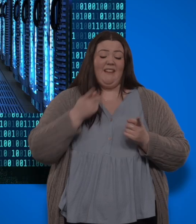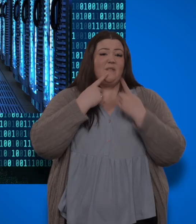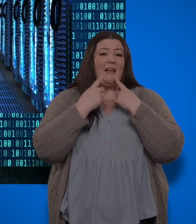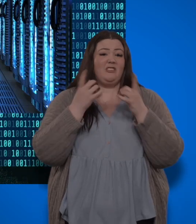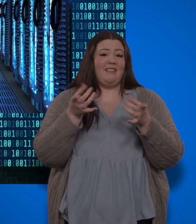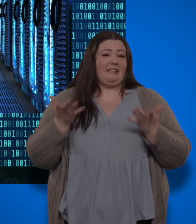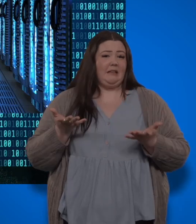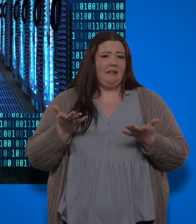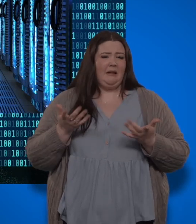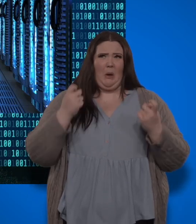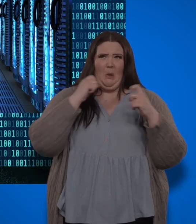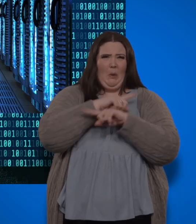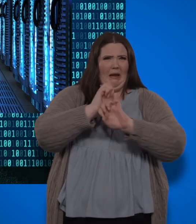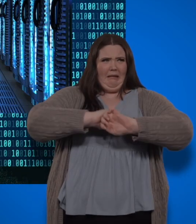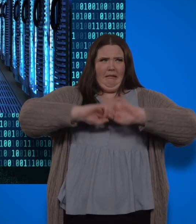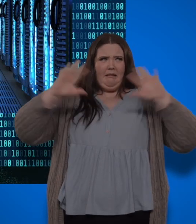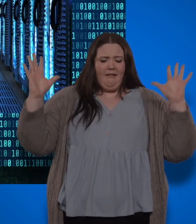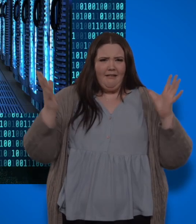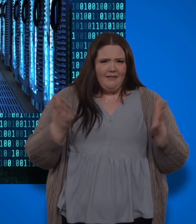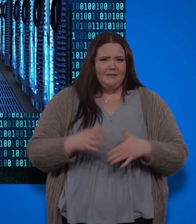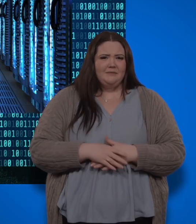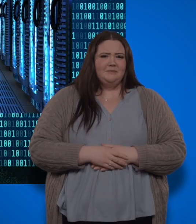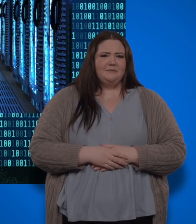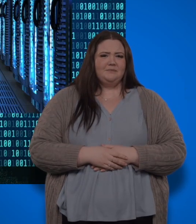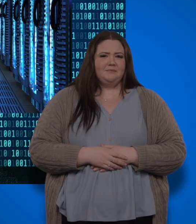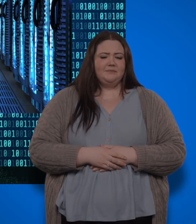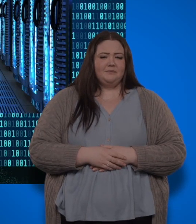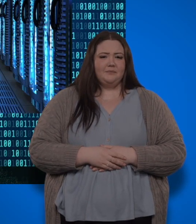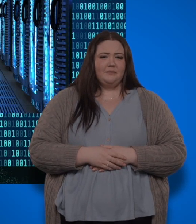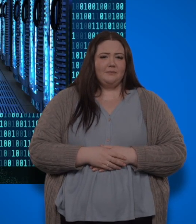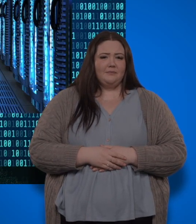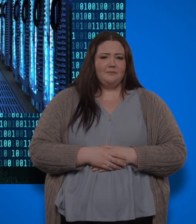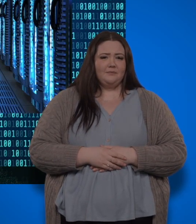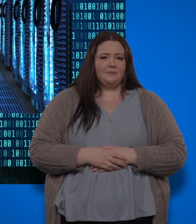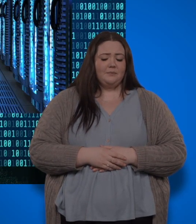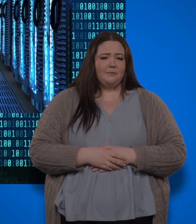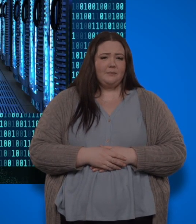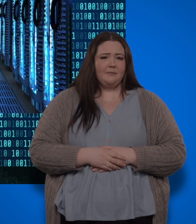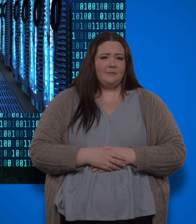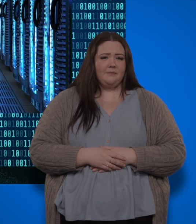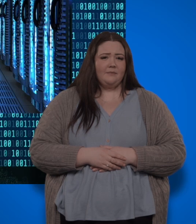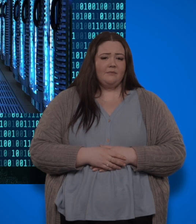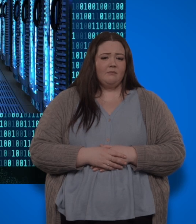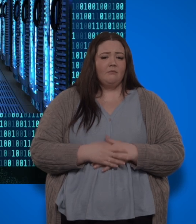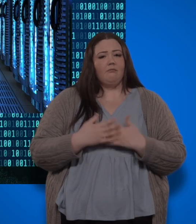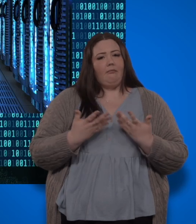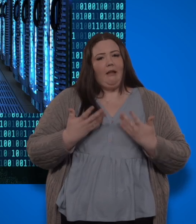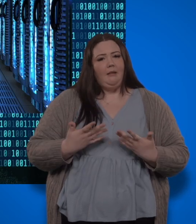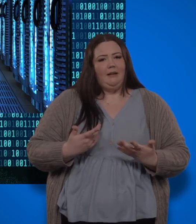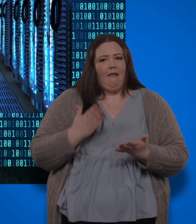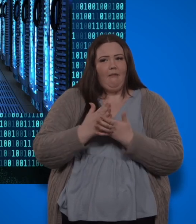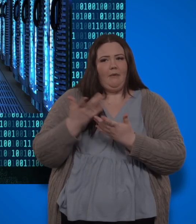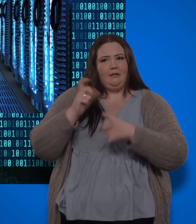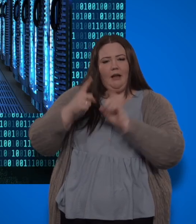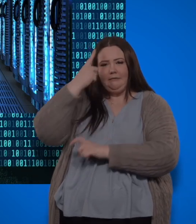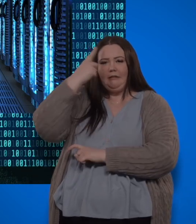Now, at the moment, this is pure science fiction. There are lots of complex philosophical, technical problems which suggest to me that mind uploading is